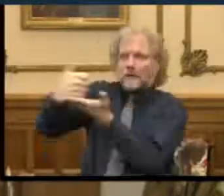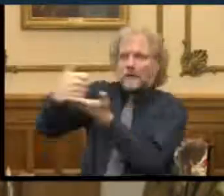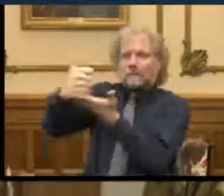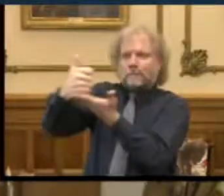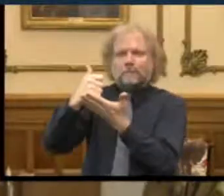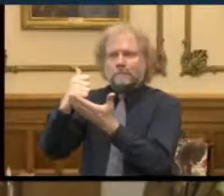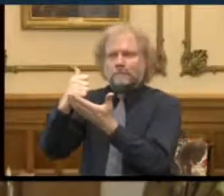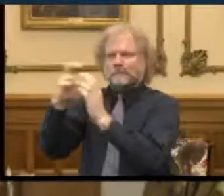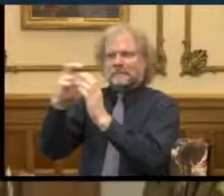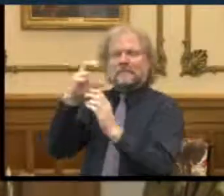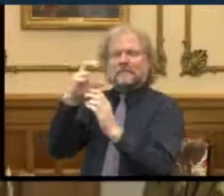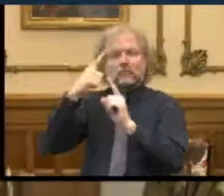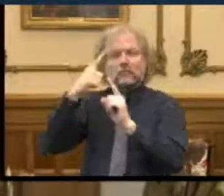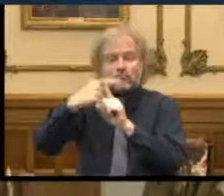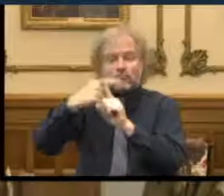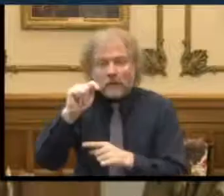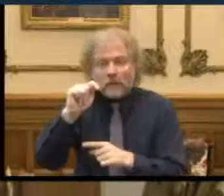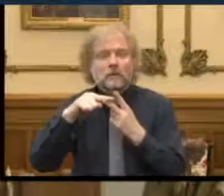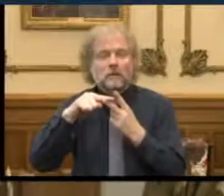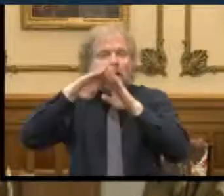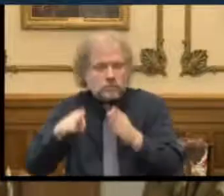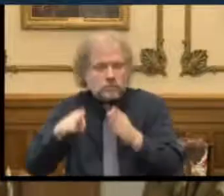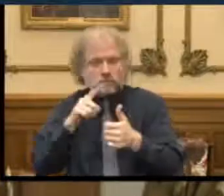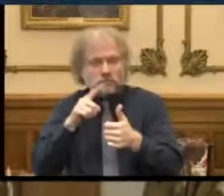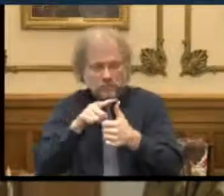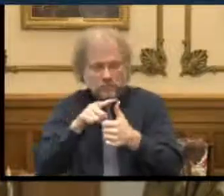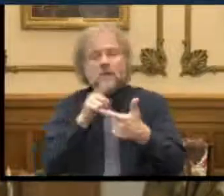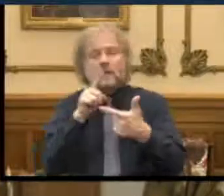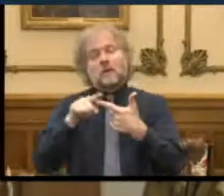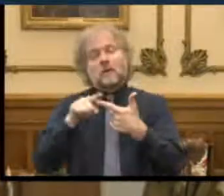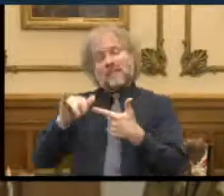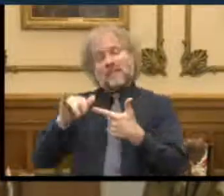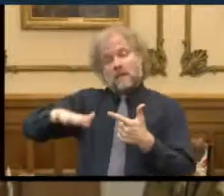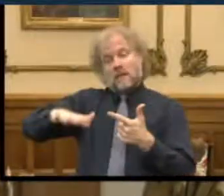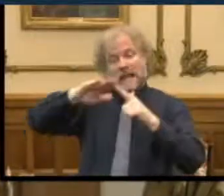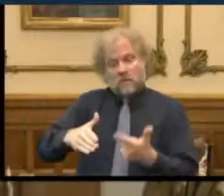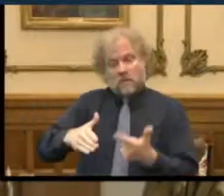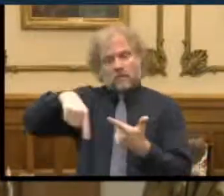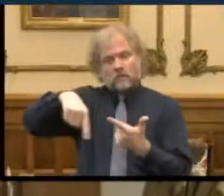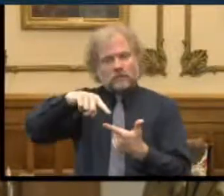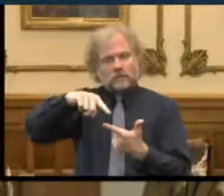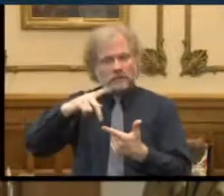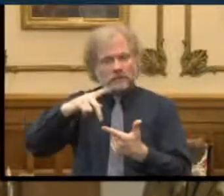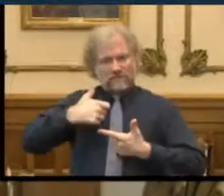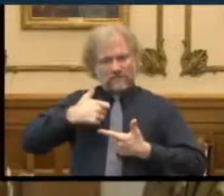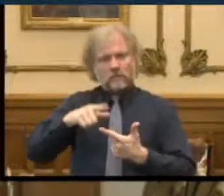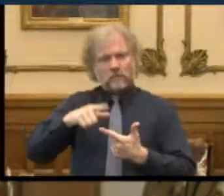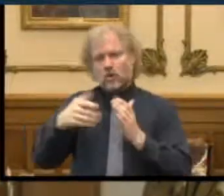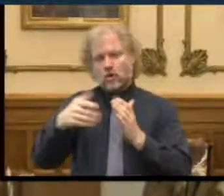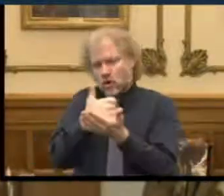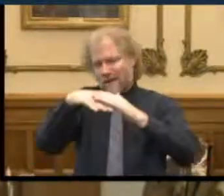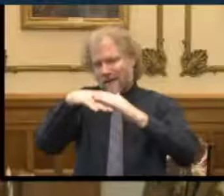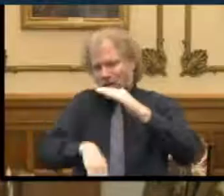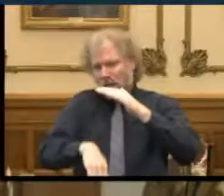assistance for rent or housing. And then the household needs to either expect to earn less than